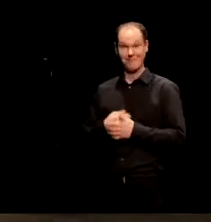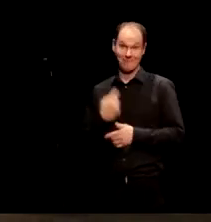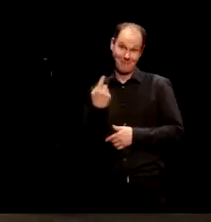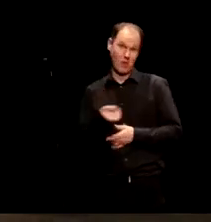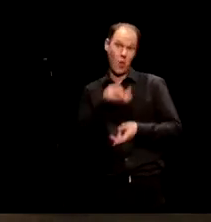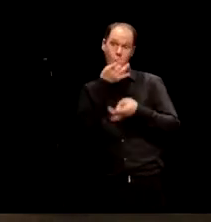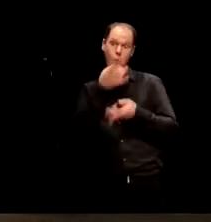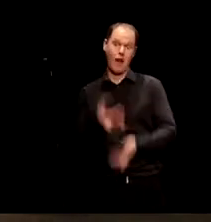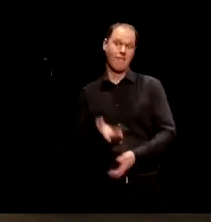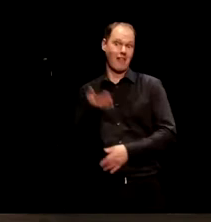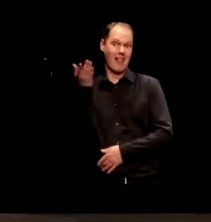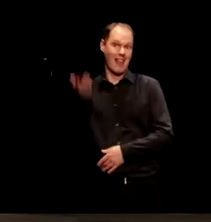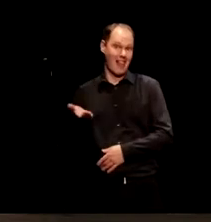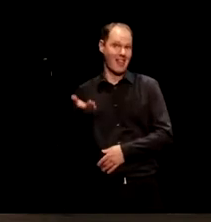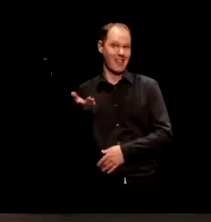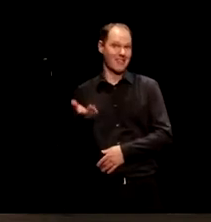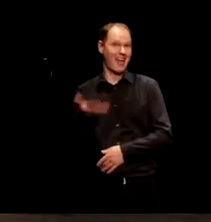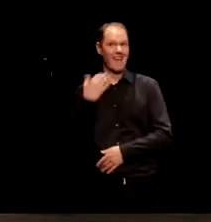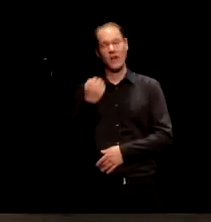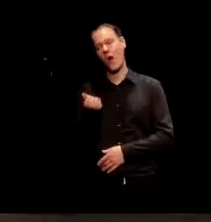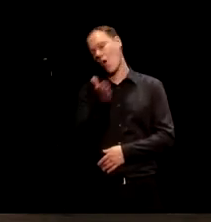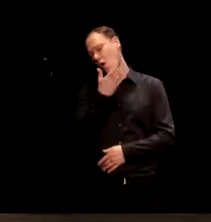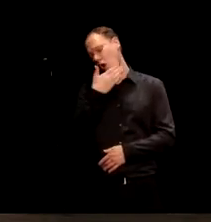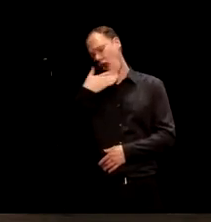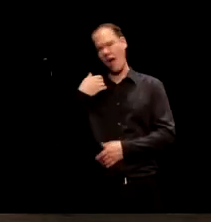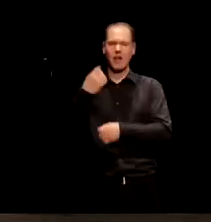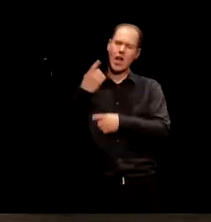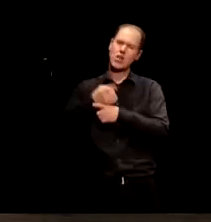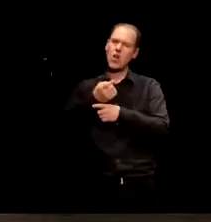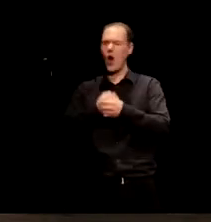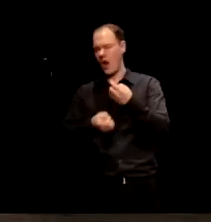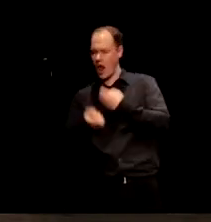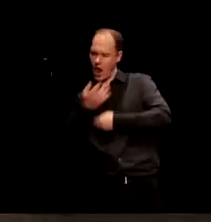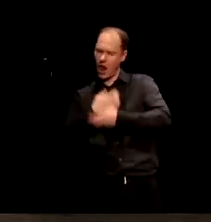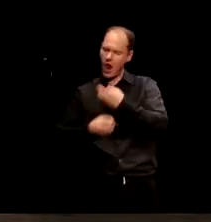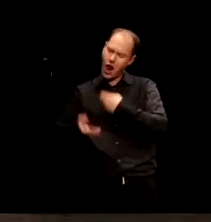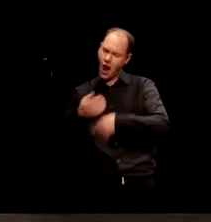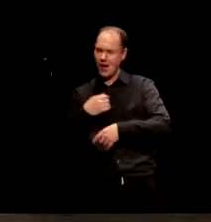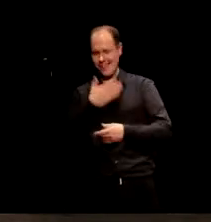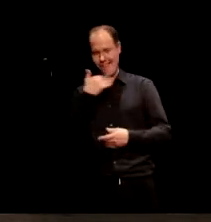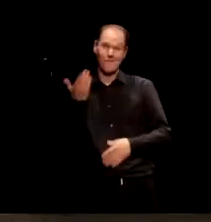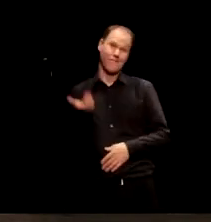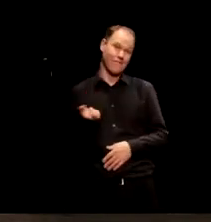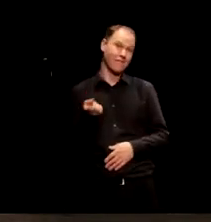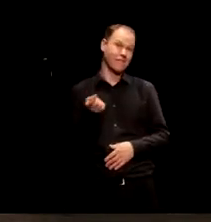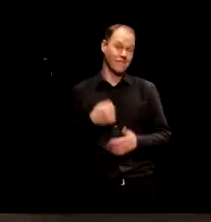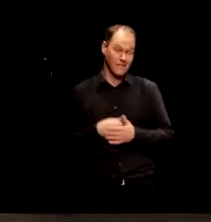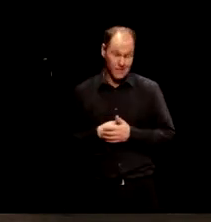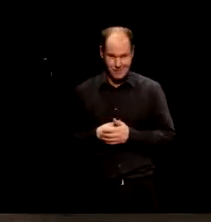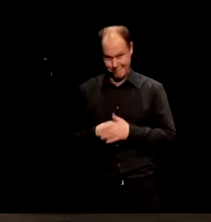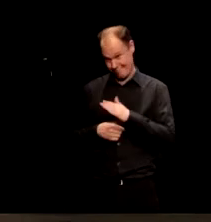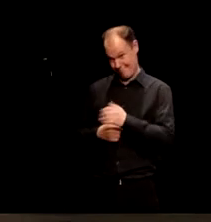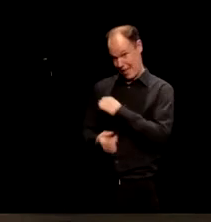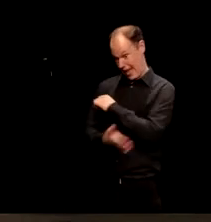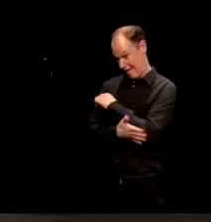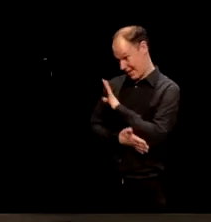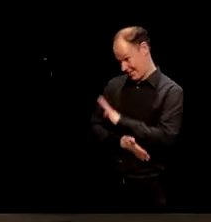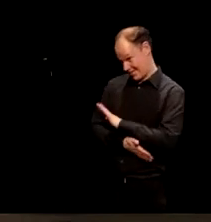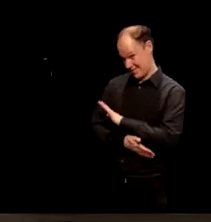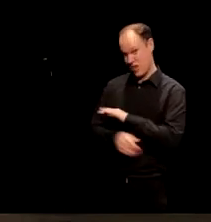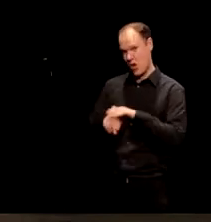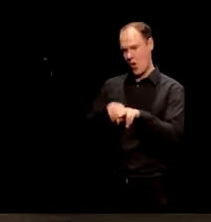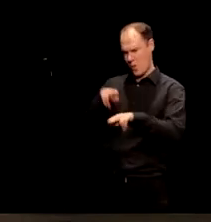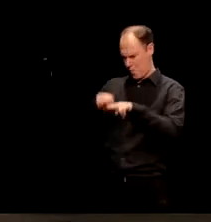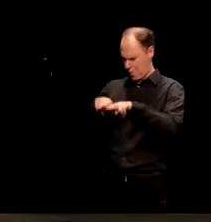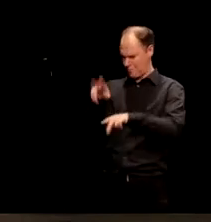wonderful. Mm-hmm. He has such a lovely way of speaking. Take my advice, kiddo. Don't judge a